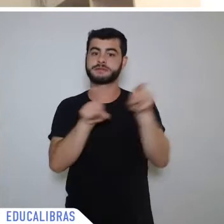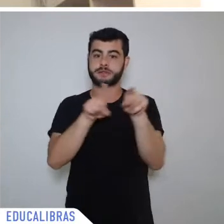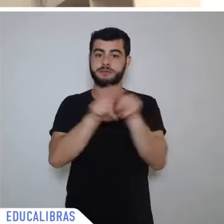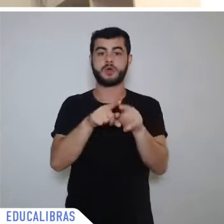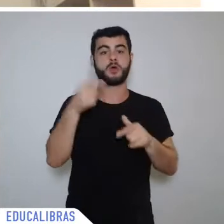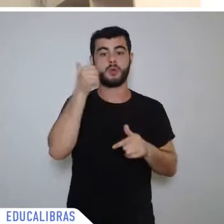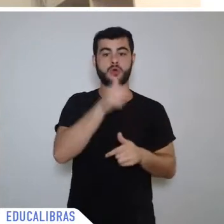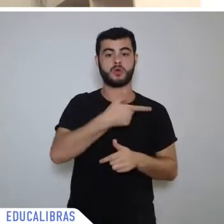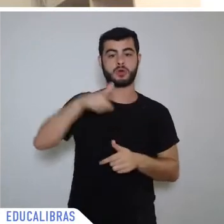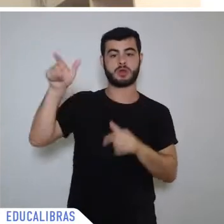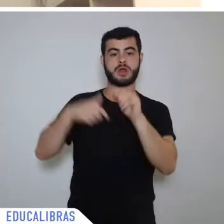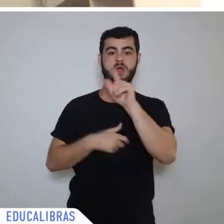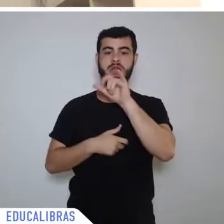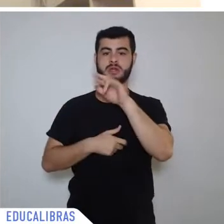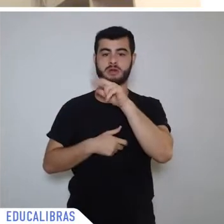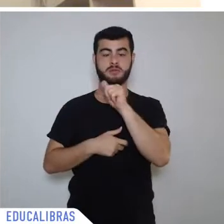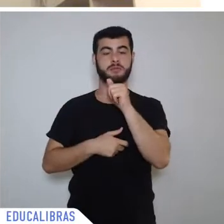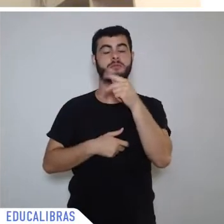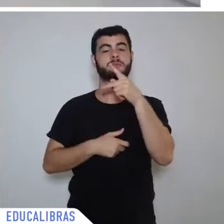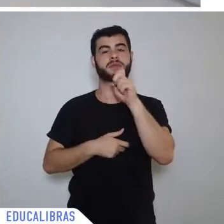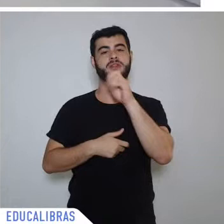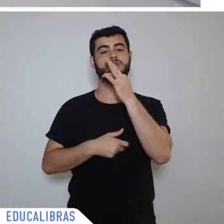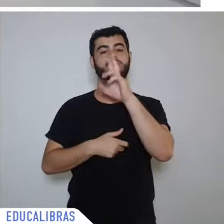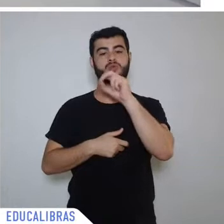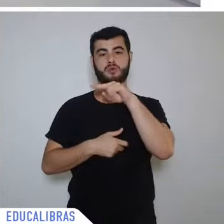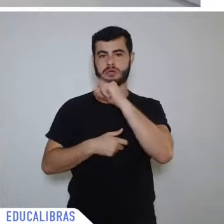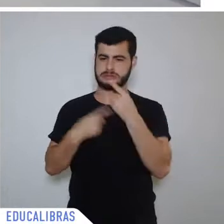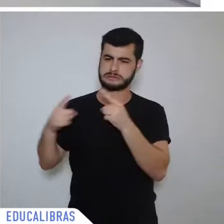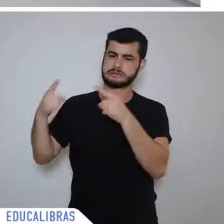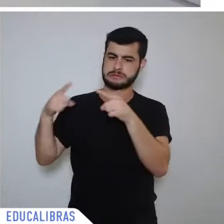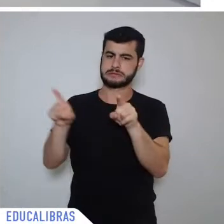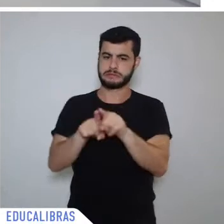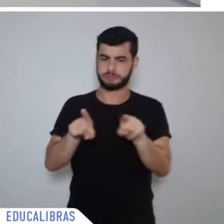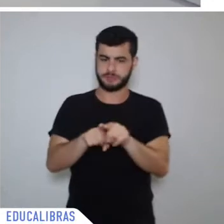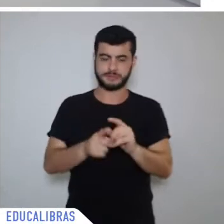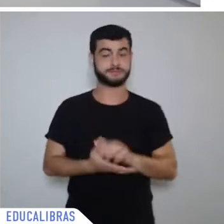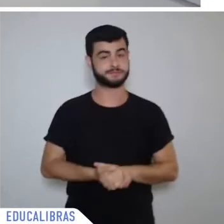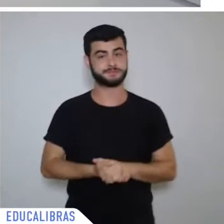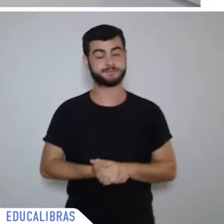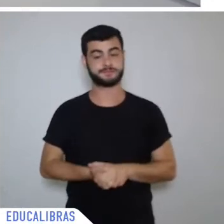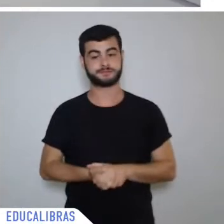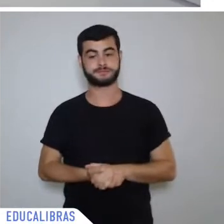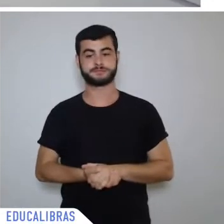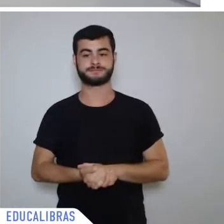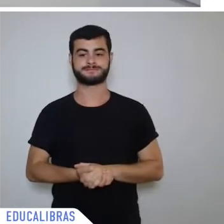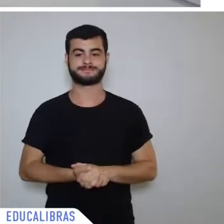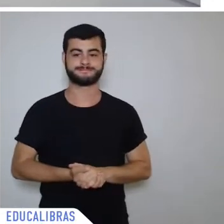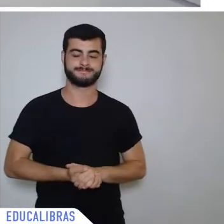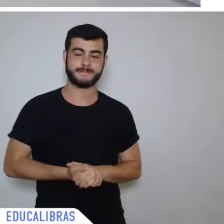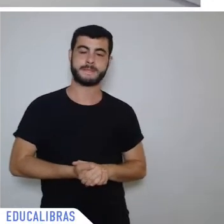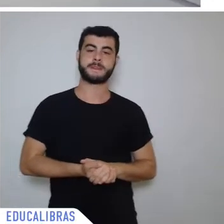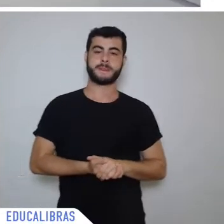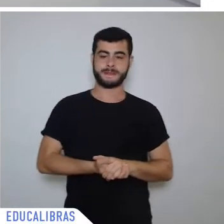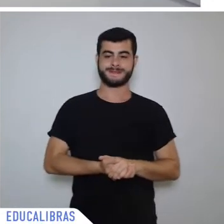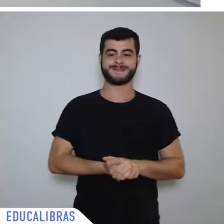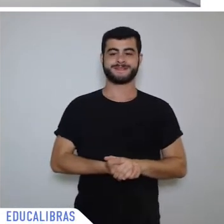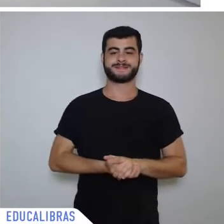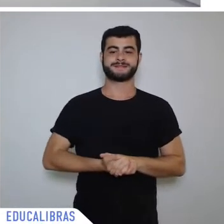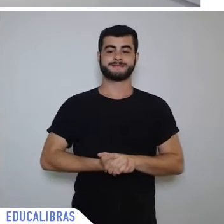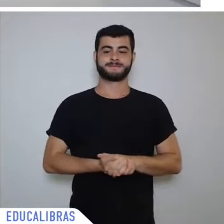made through tweets to in reference to Talíria Peroni and Benedita da Silva.